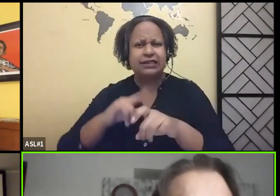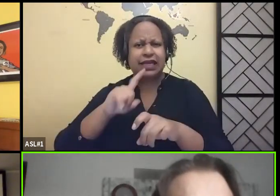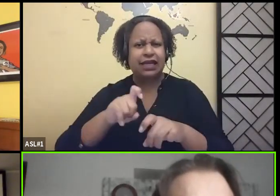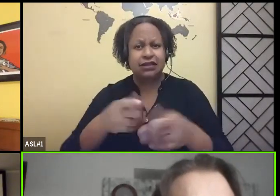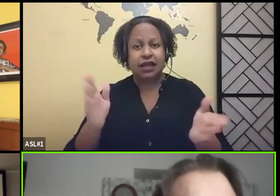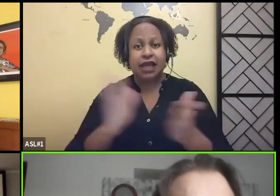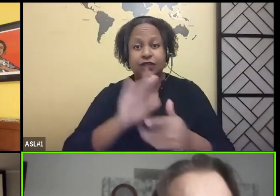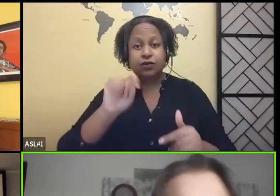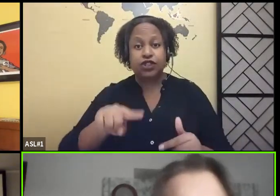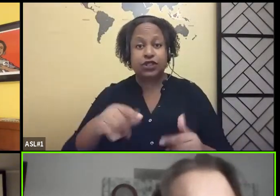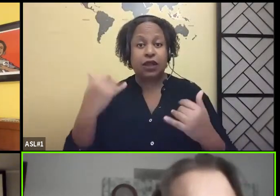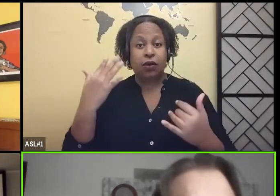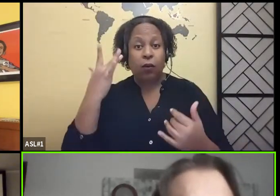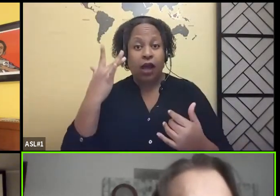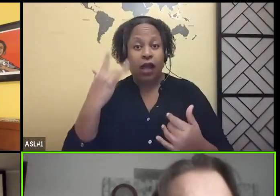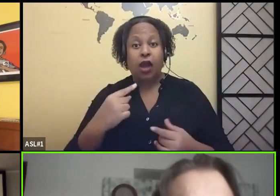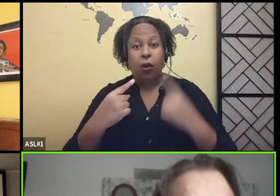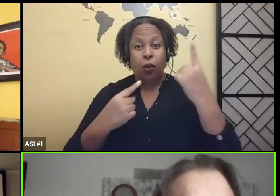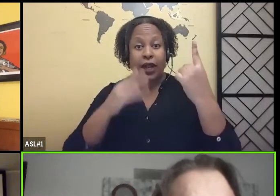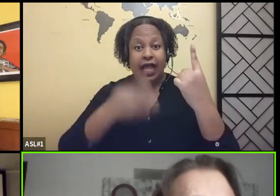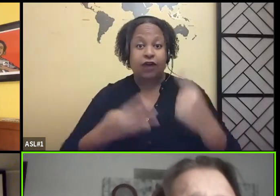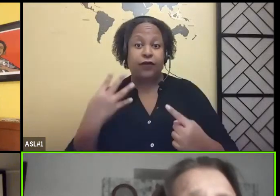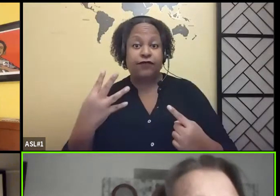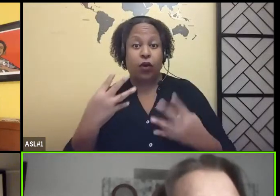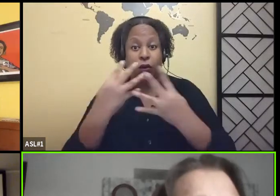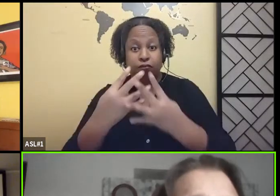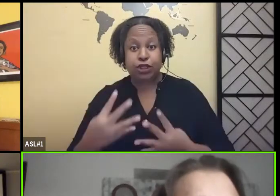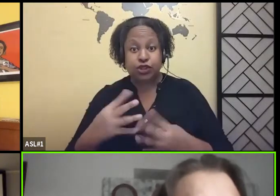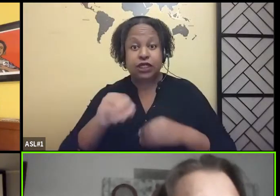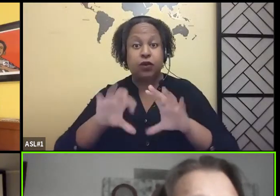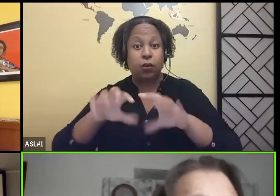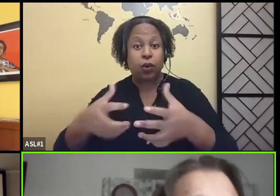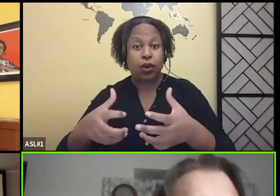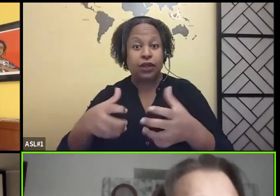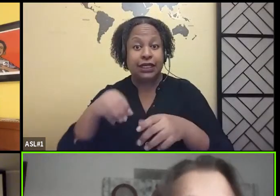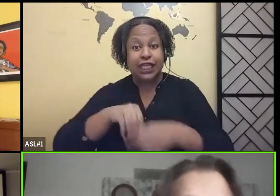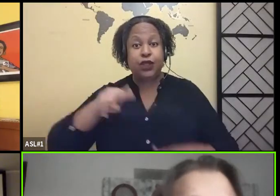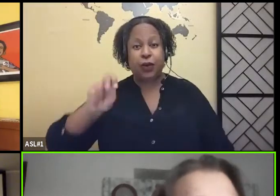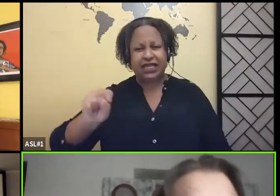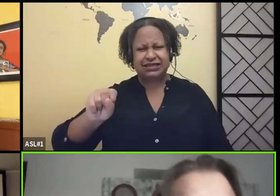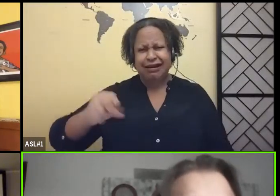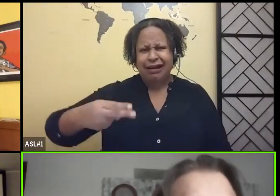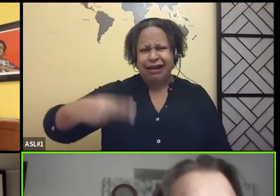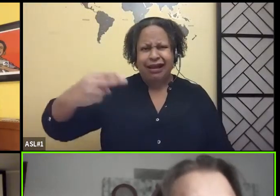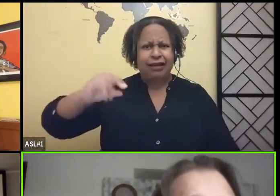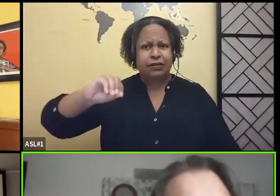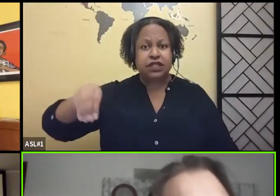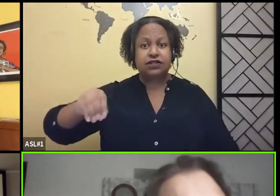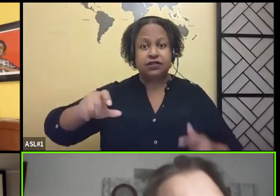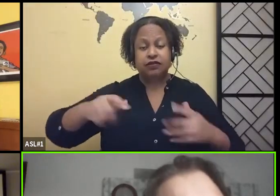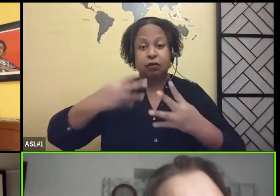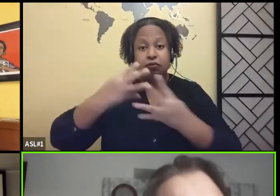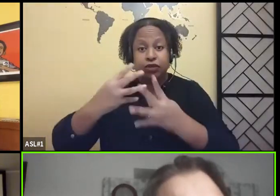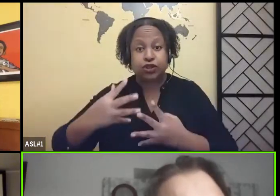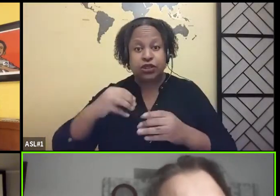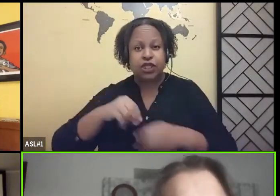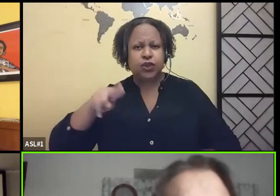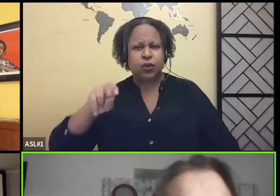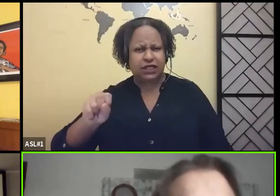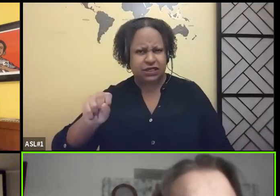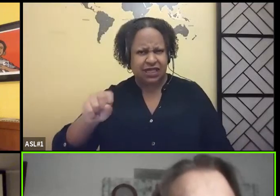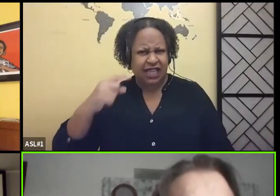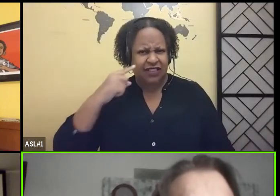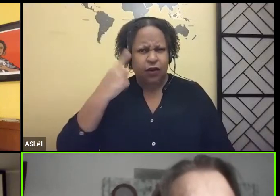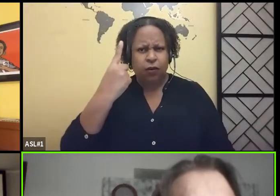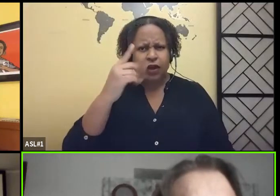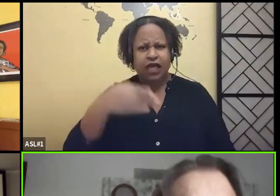one out of four prisoners in the world is in the United States or some like really incredible number, right? How does that, 1 out of 9, I think, isn't it? I